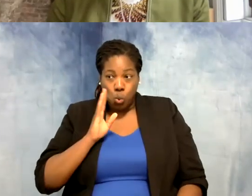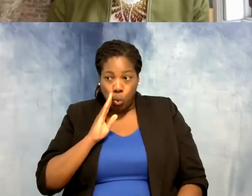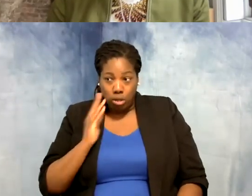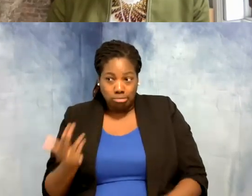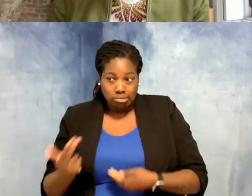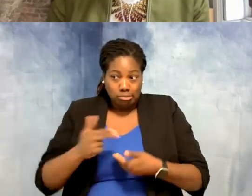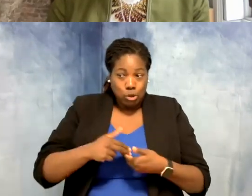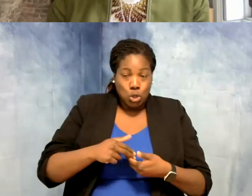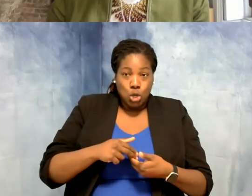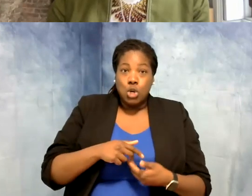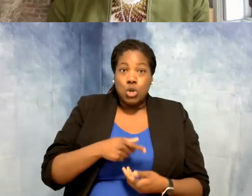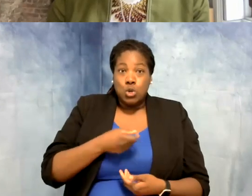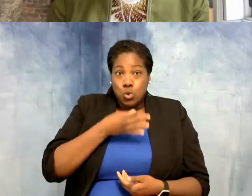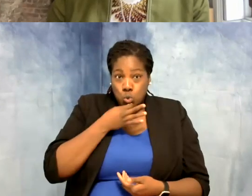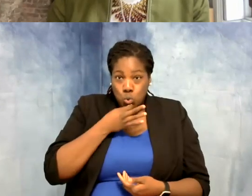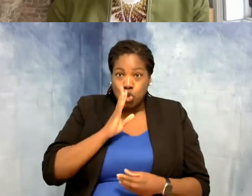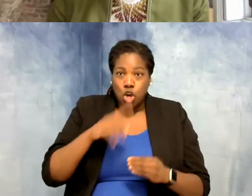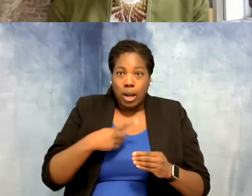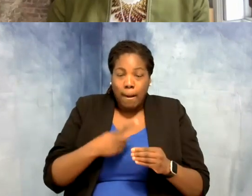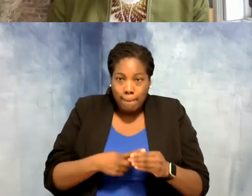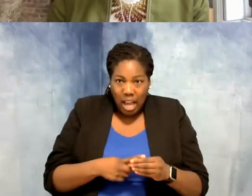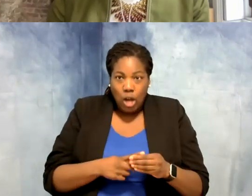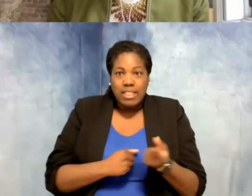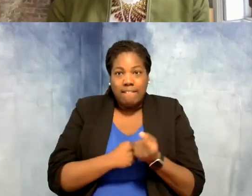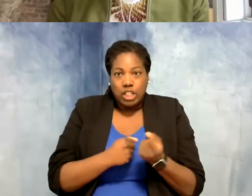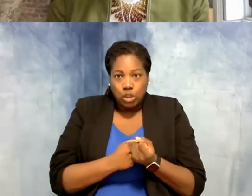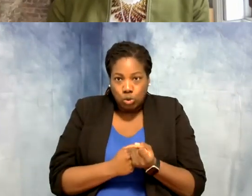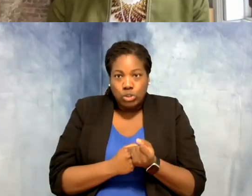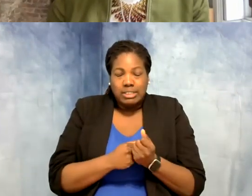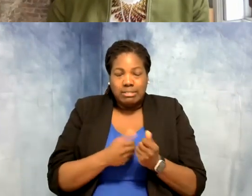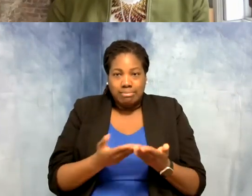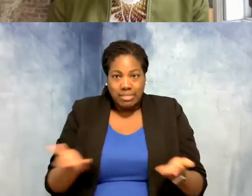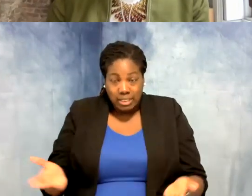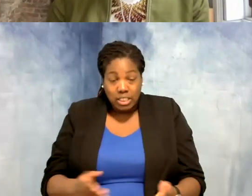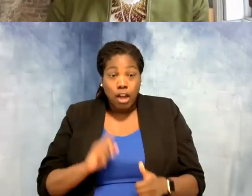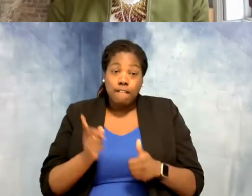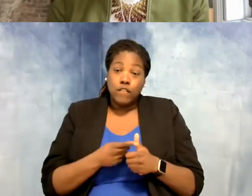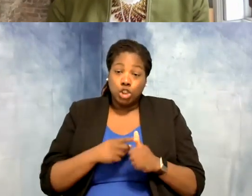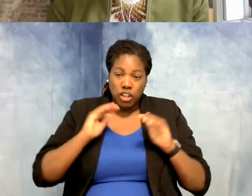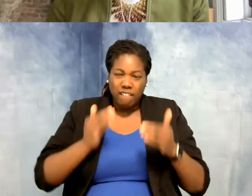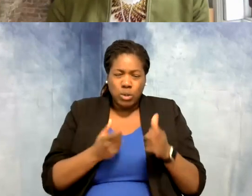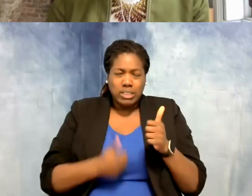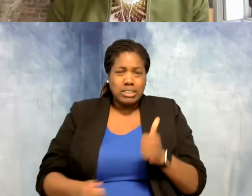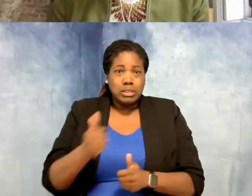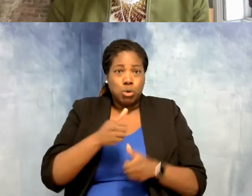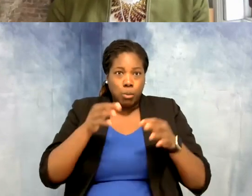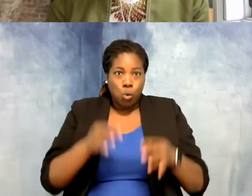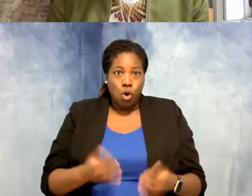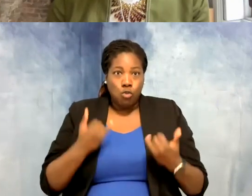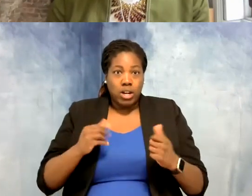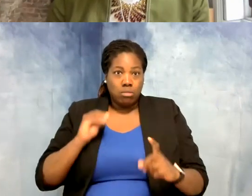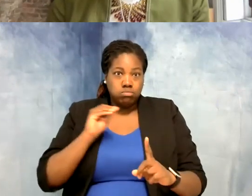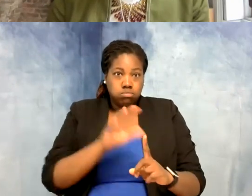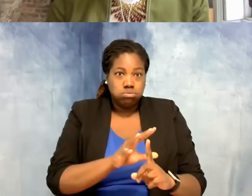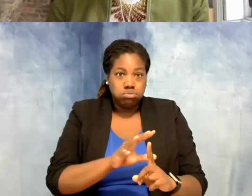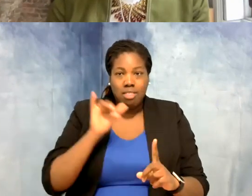soon to talk about our grassroots advocacy work. But first, I want to focus on the Supreme Court, since it is in the spotlight and it is what